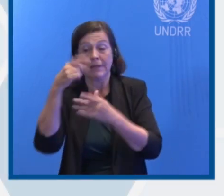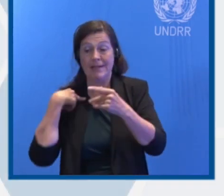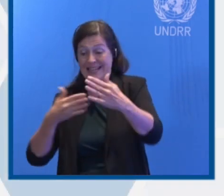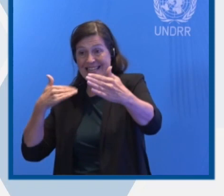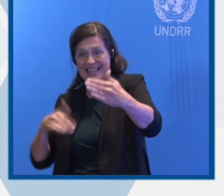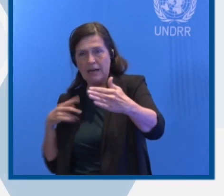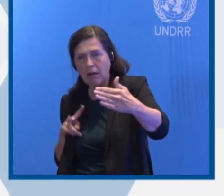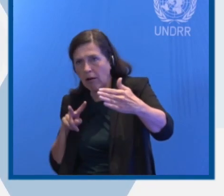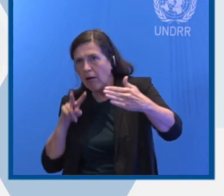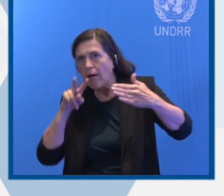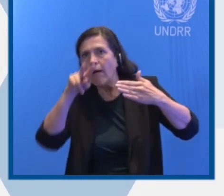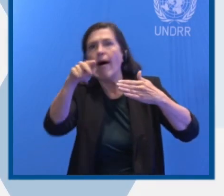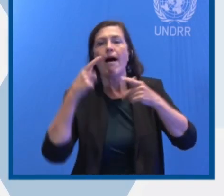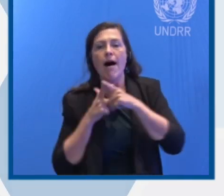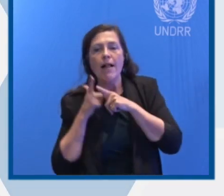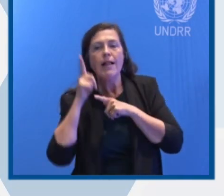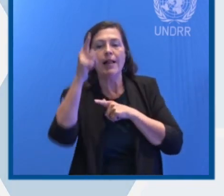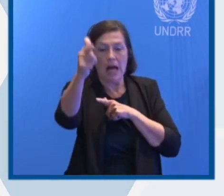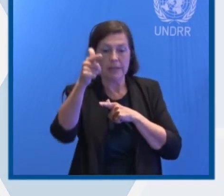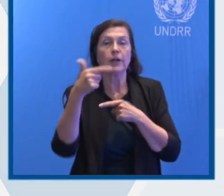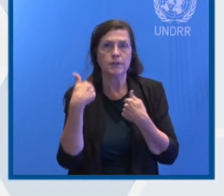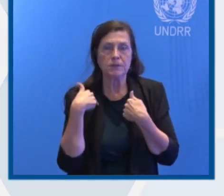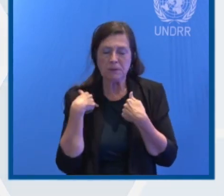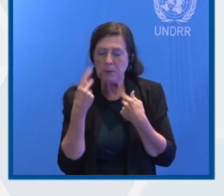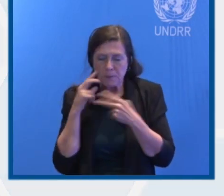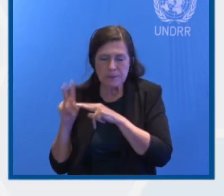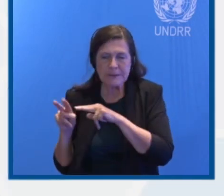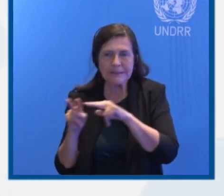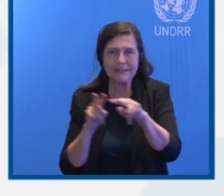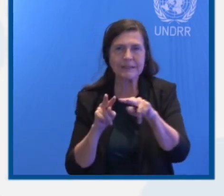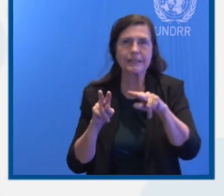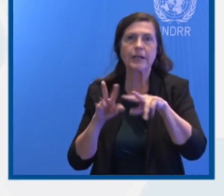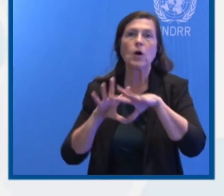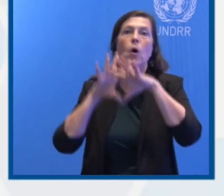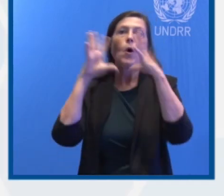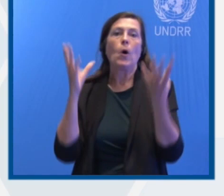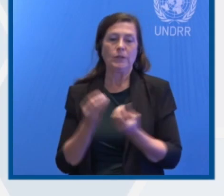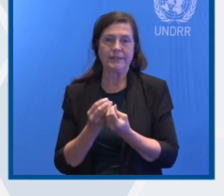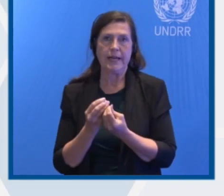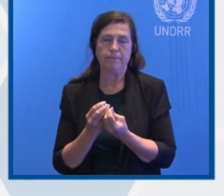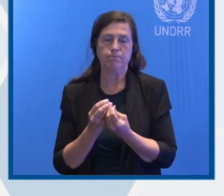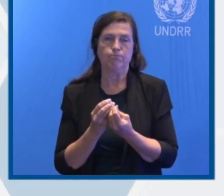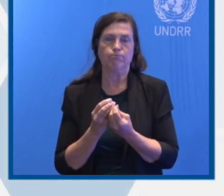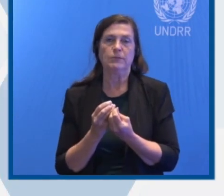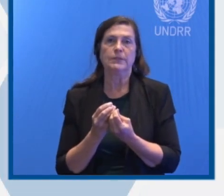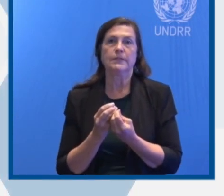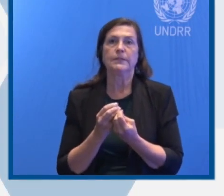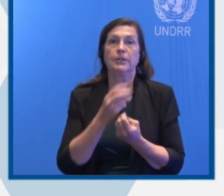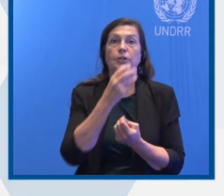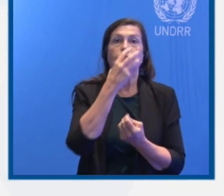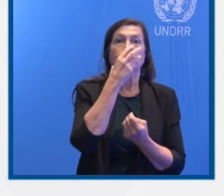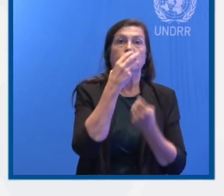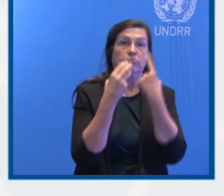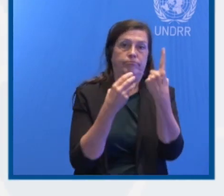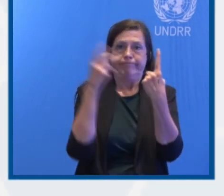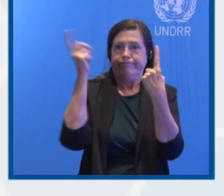infrastructure you're talking about. But I've seen studies that almost always say 3-to-1 leverage. So you get 3 times the benefit